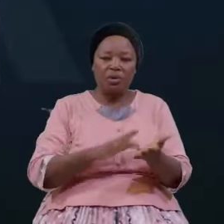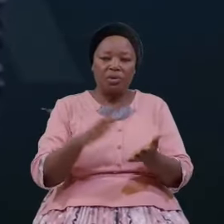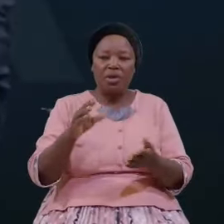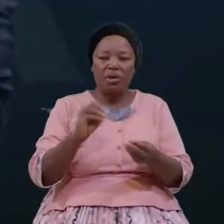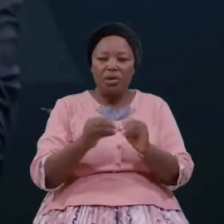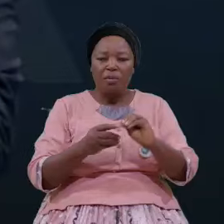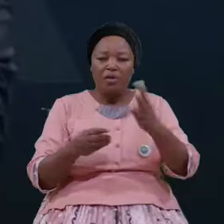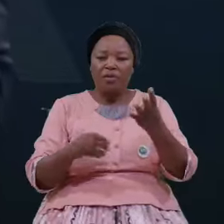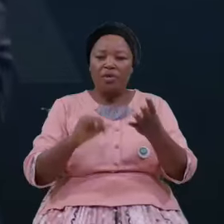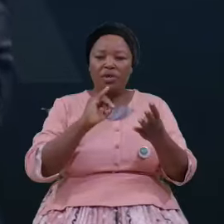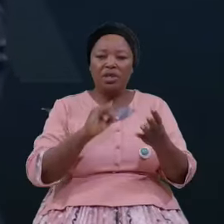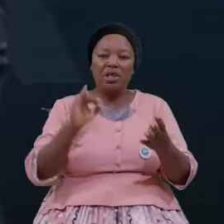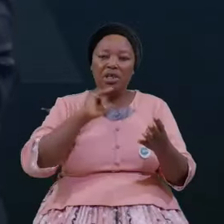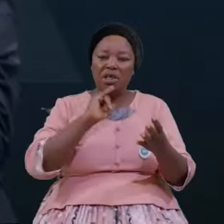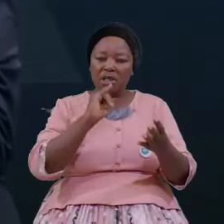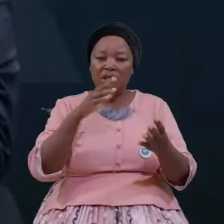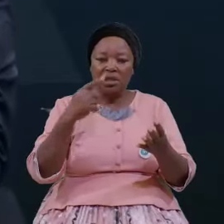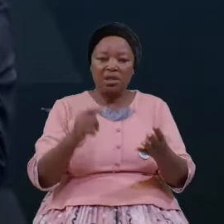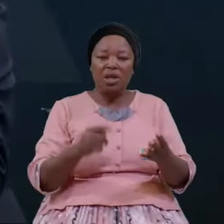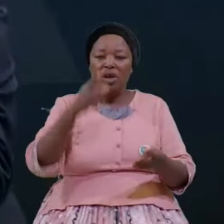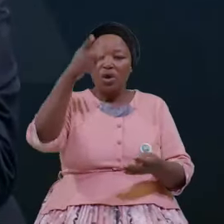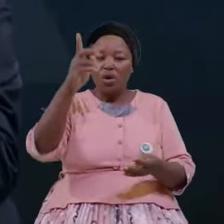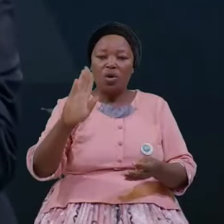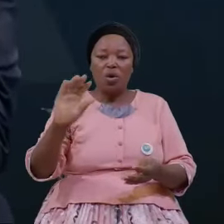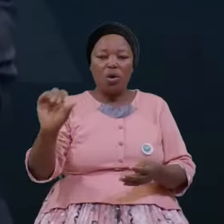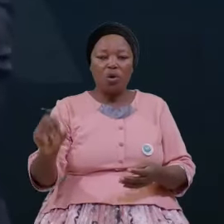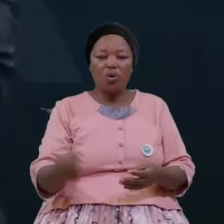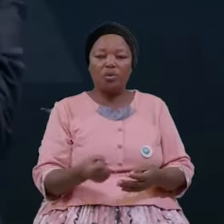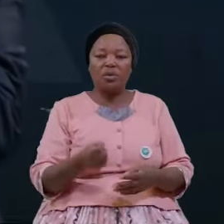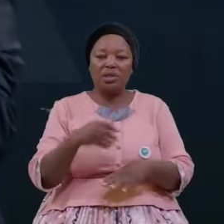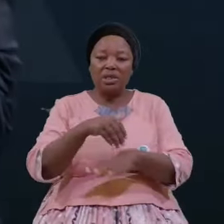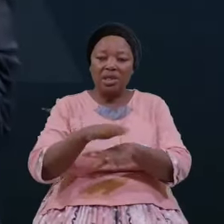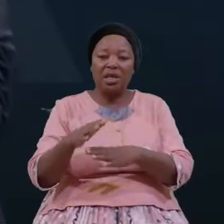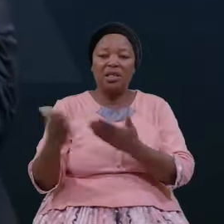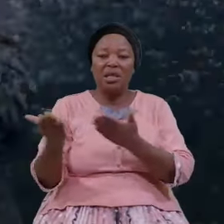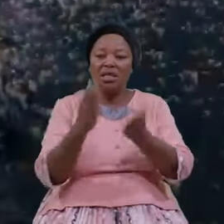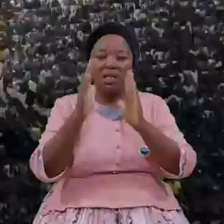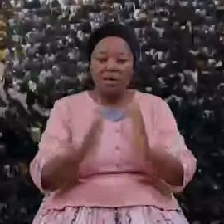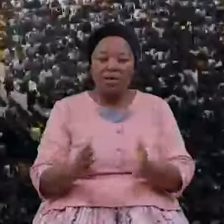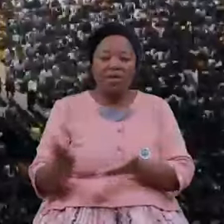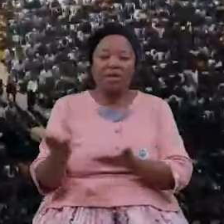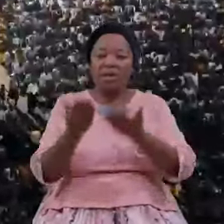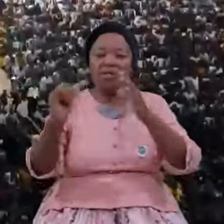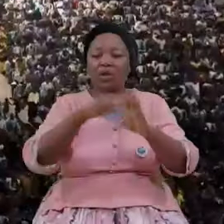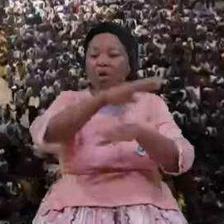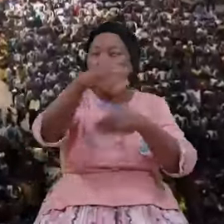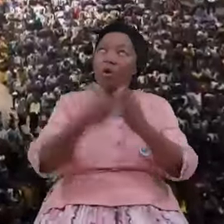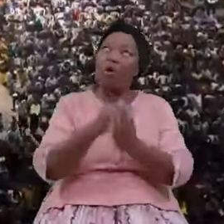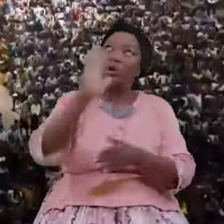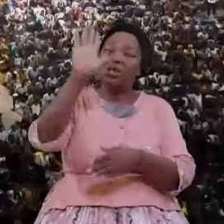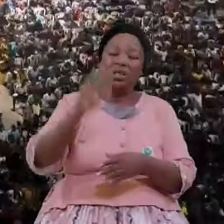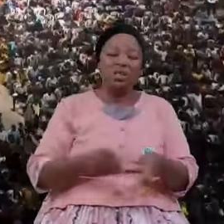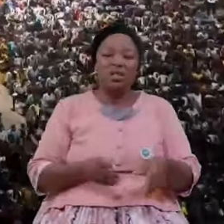God sent servants serving all his disciples. Let's come to number one.